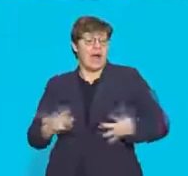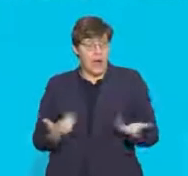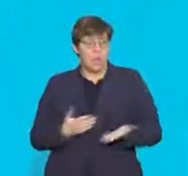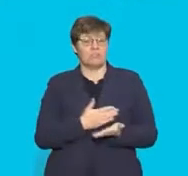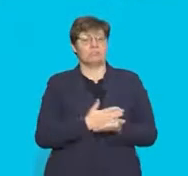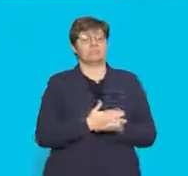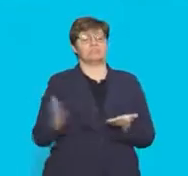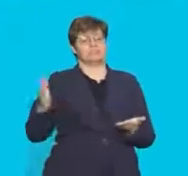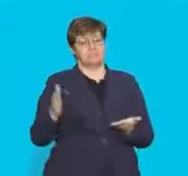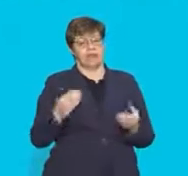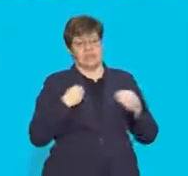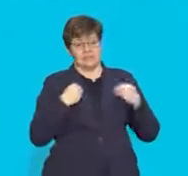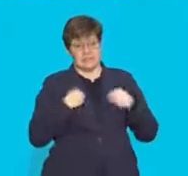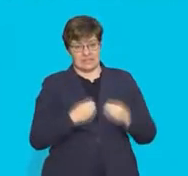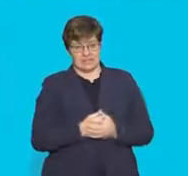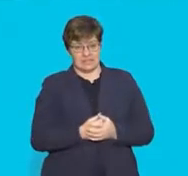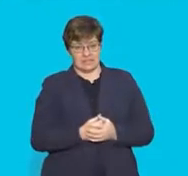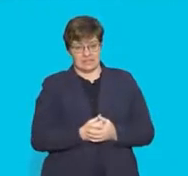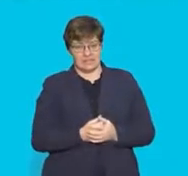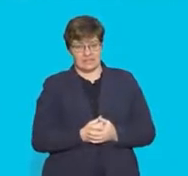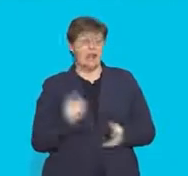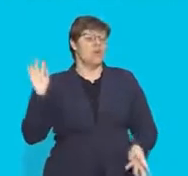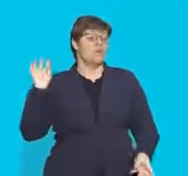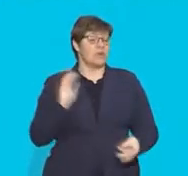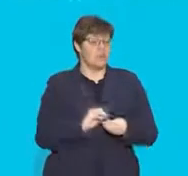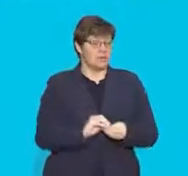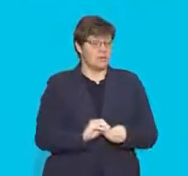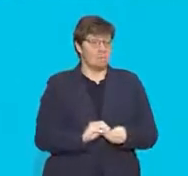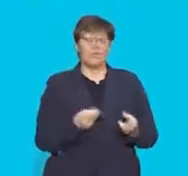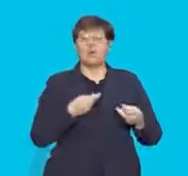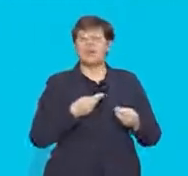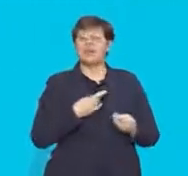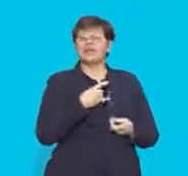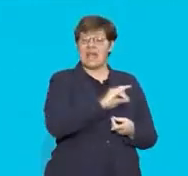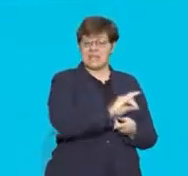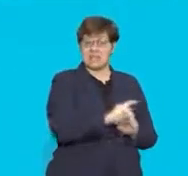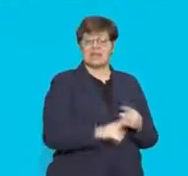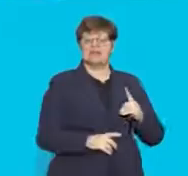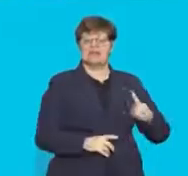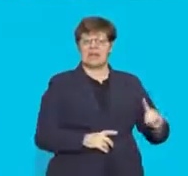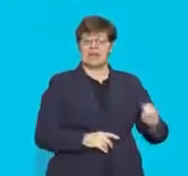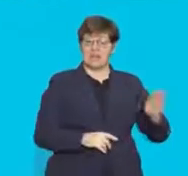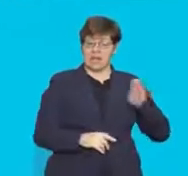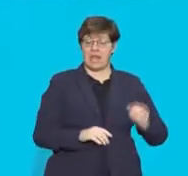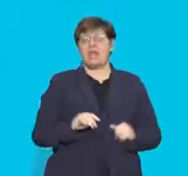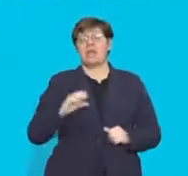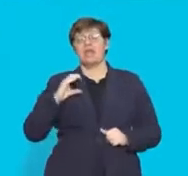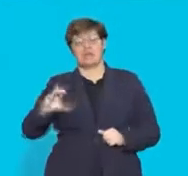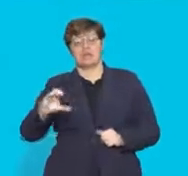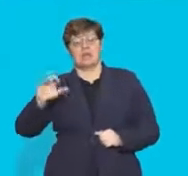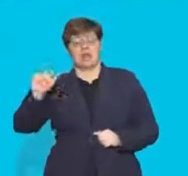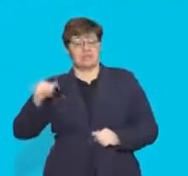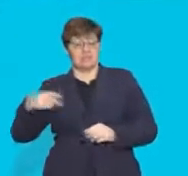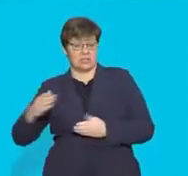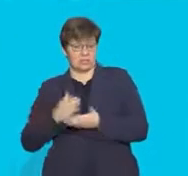can dispose of the asset. A quick recap: if you sell for cash, debit bank, credit asset